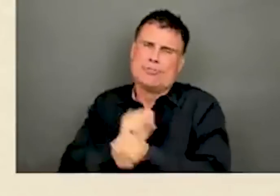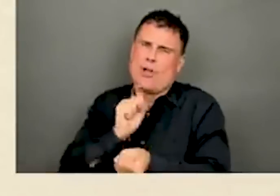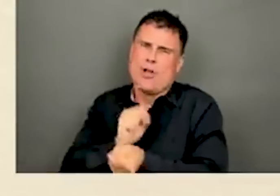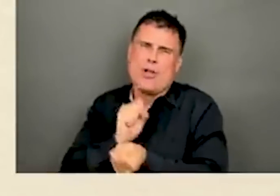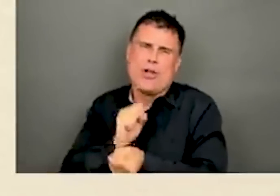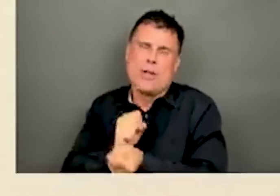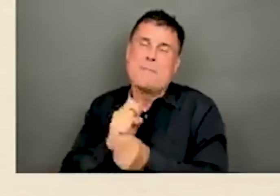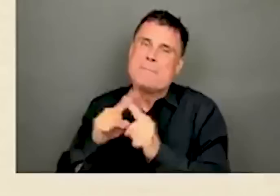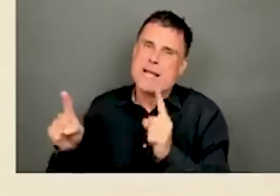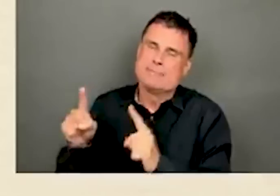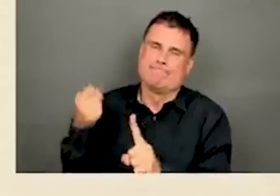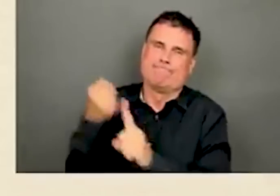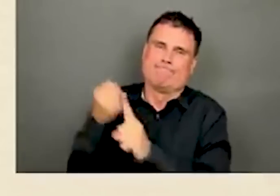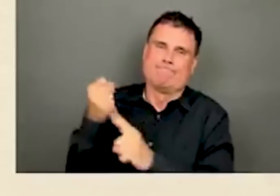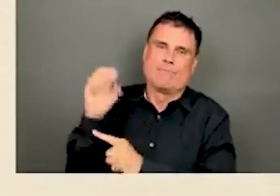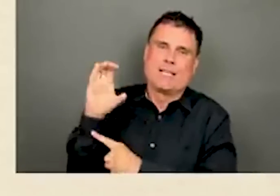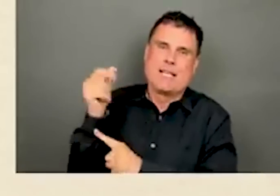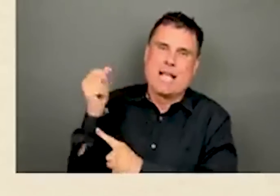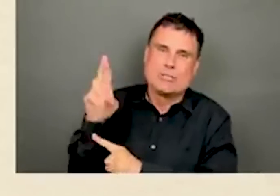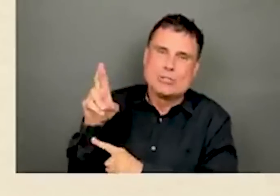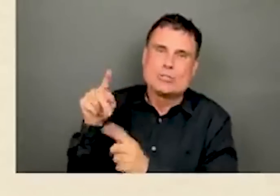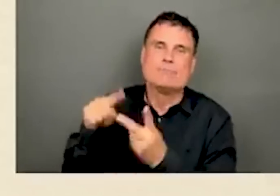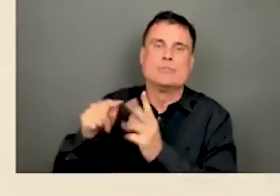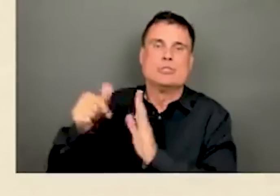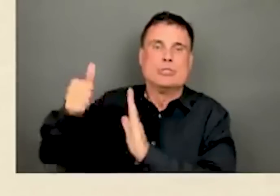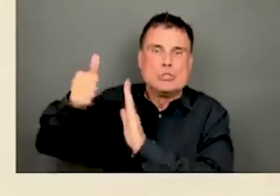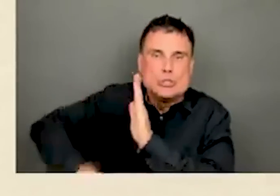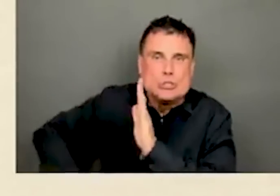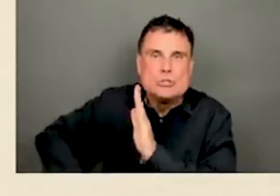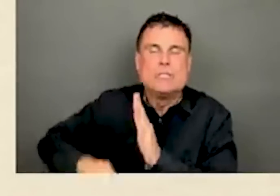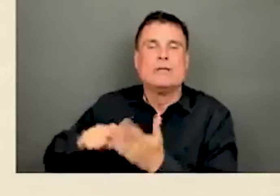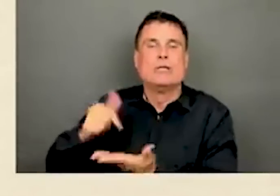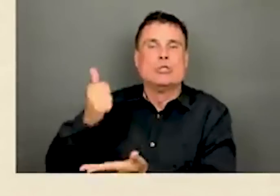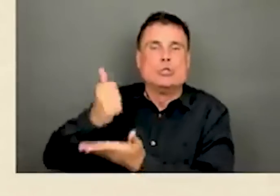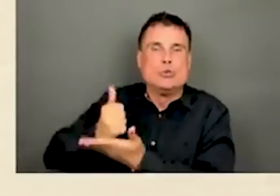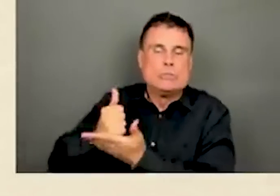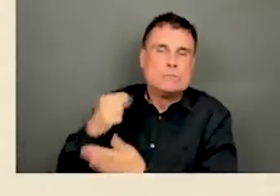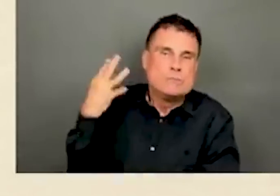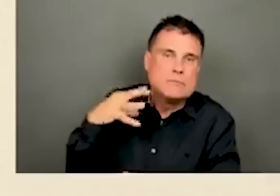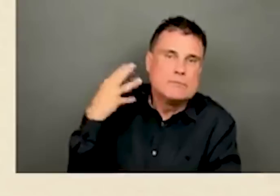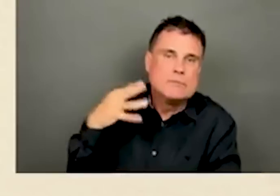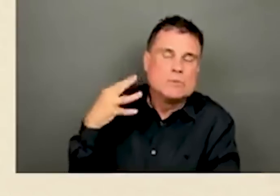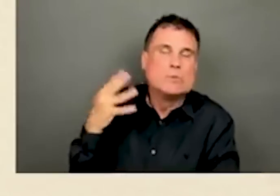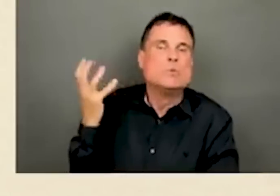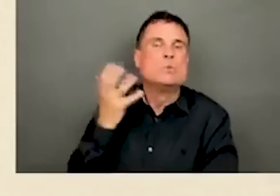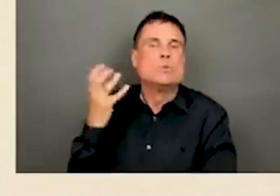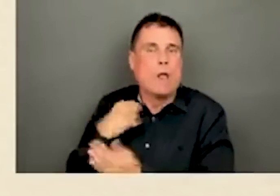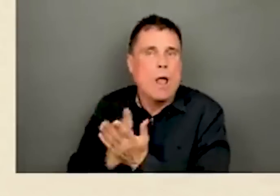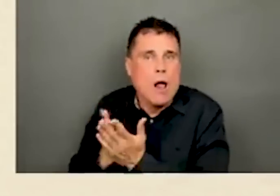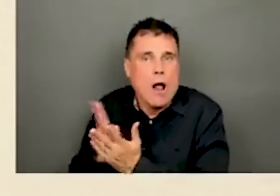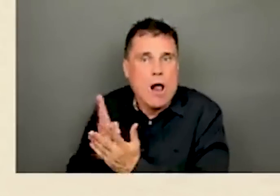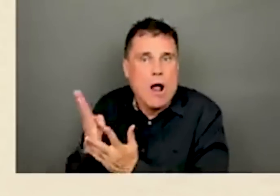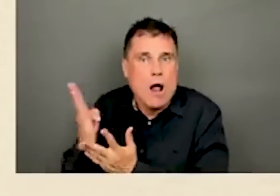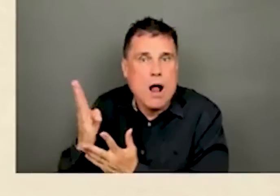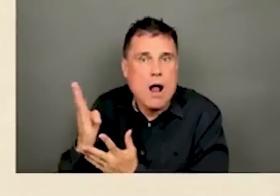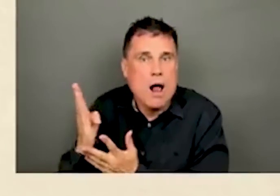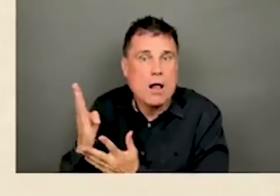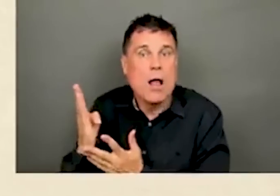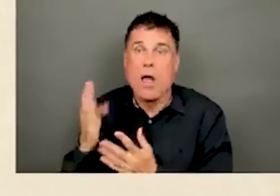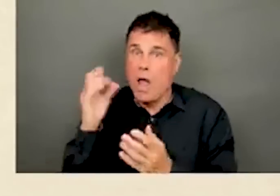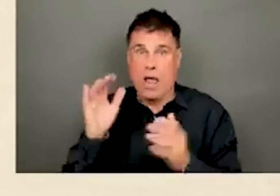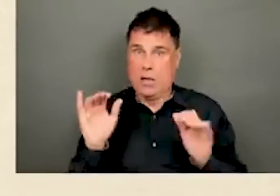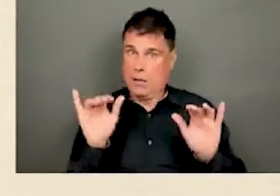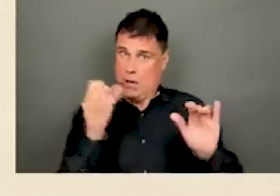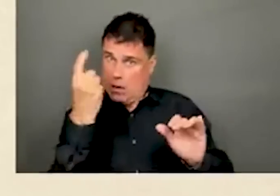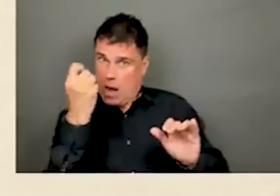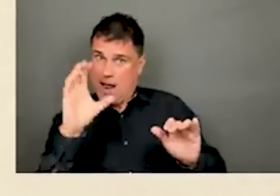and the subsequent surgery and treatment was rigorous. Again, I am cancer-free, and I have to now reflect on what do I